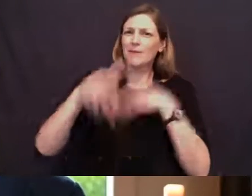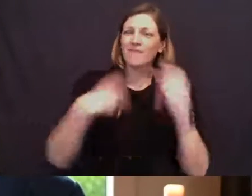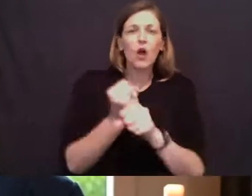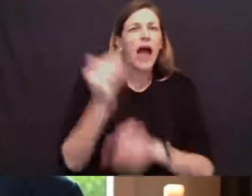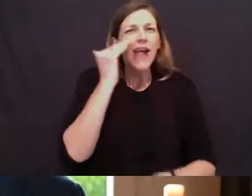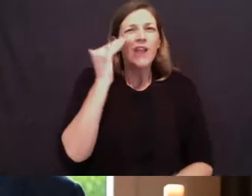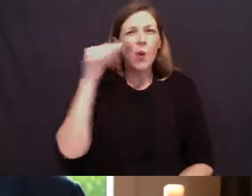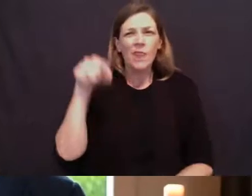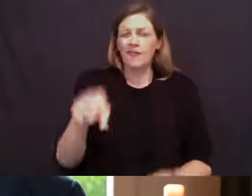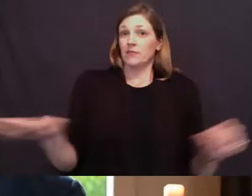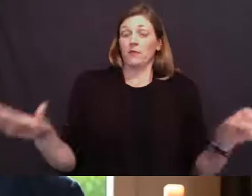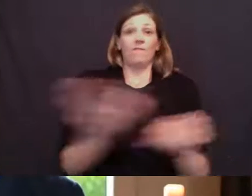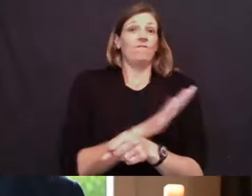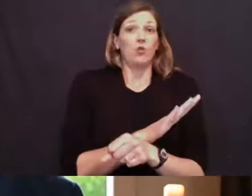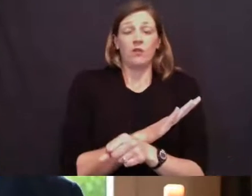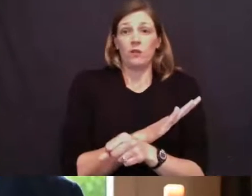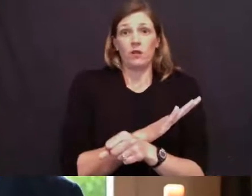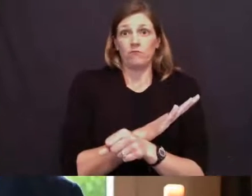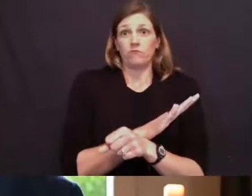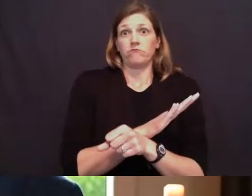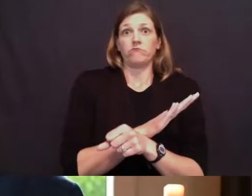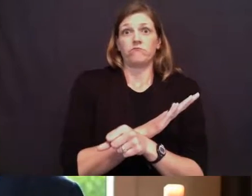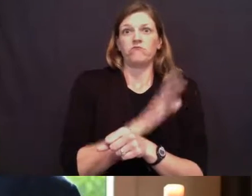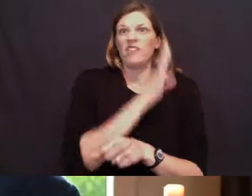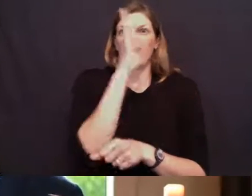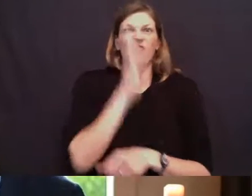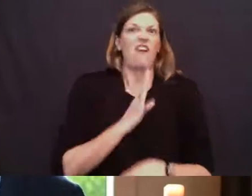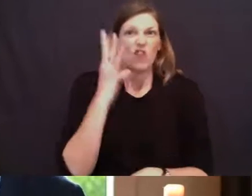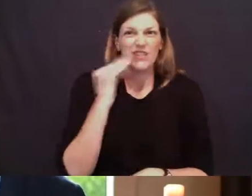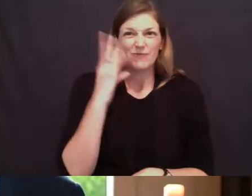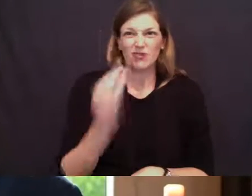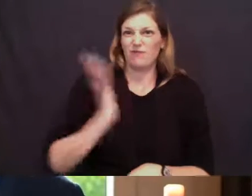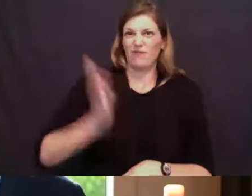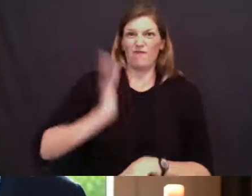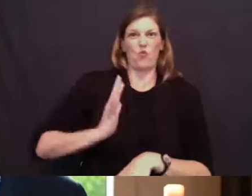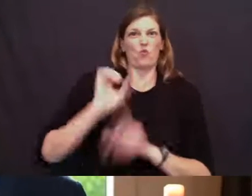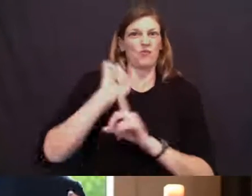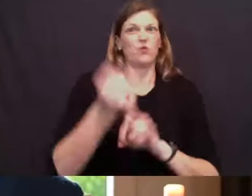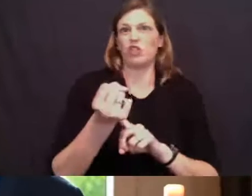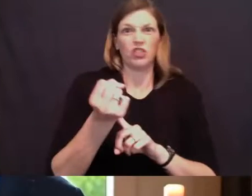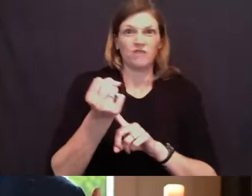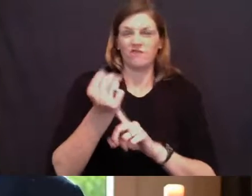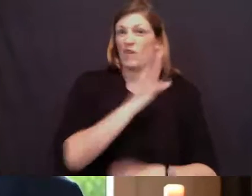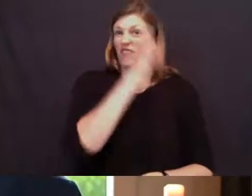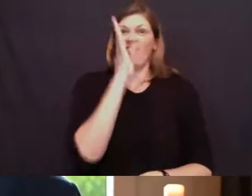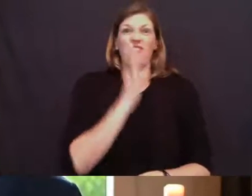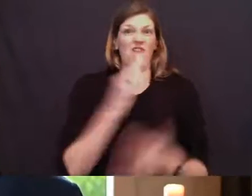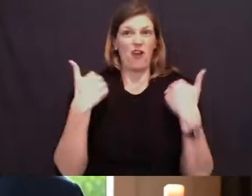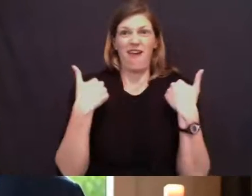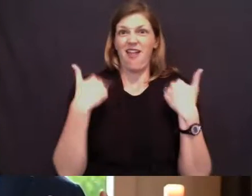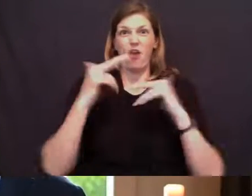is a completely unprecedented time. We've never, ever had our facilities shut